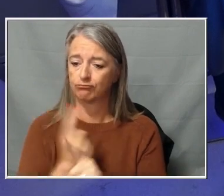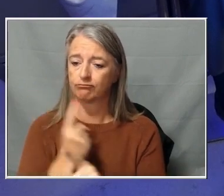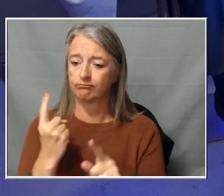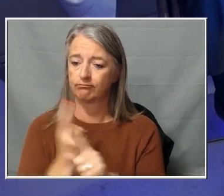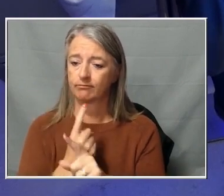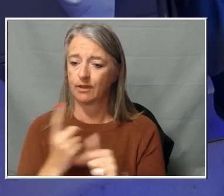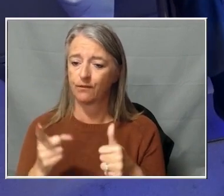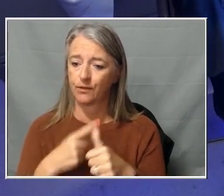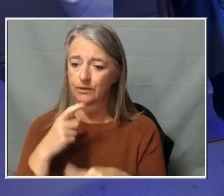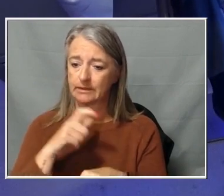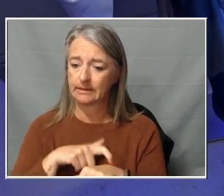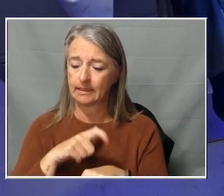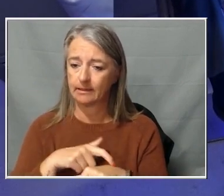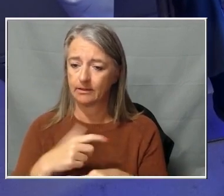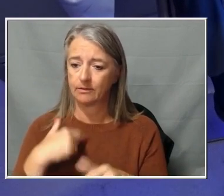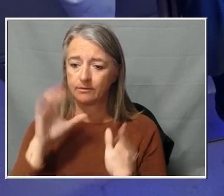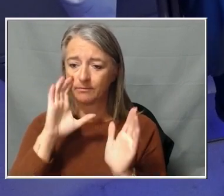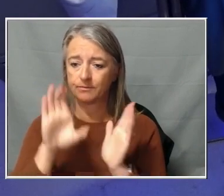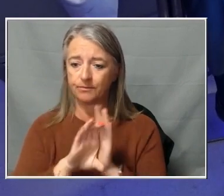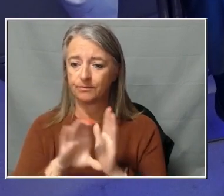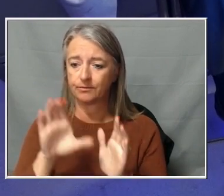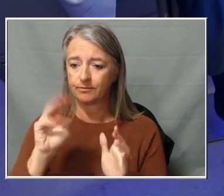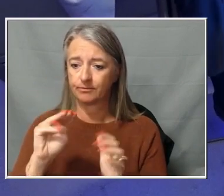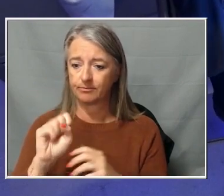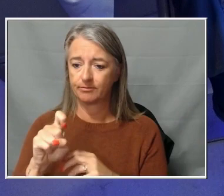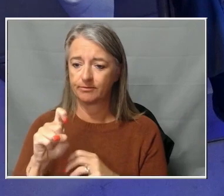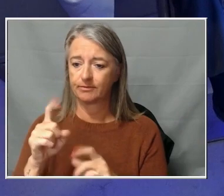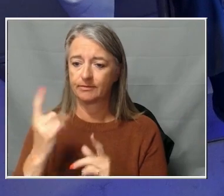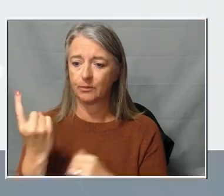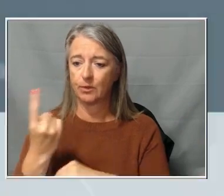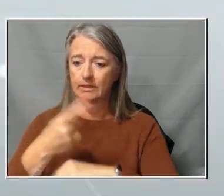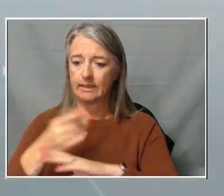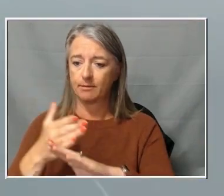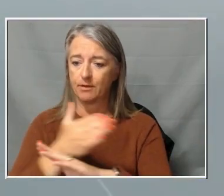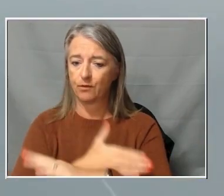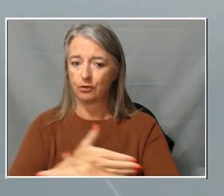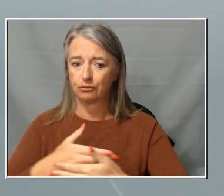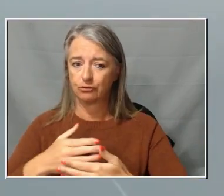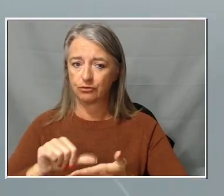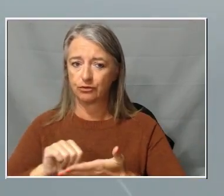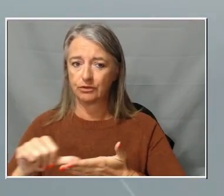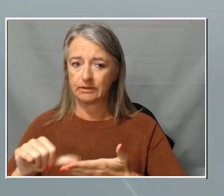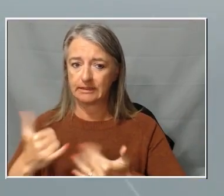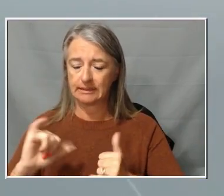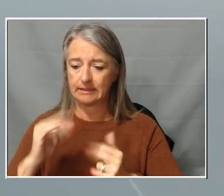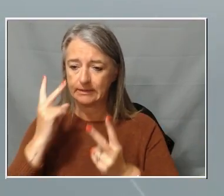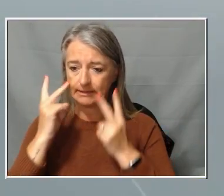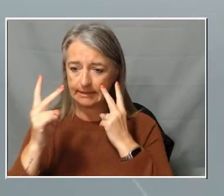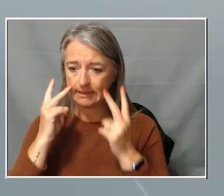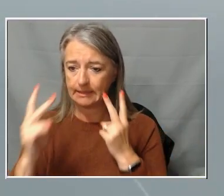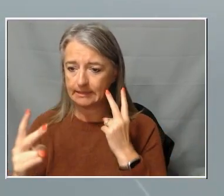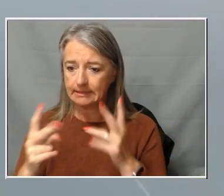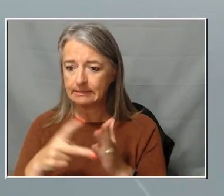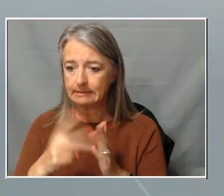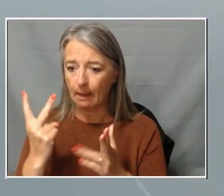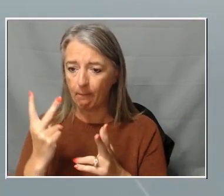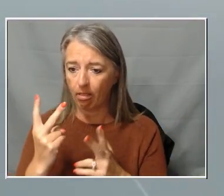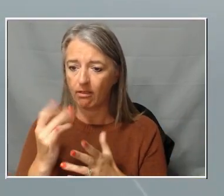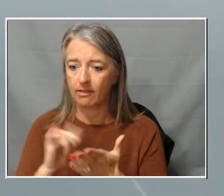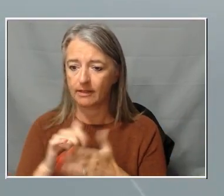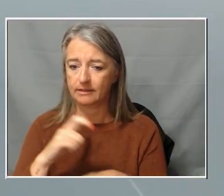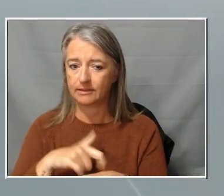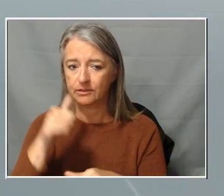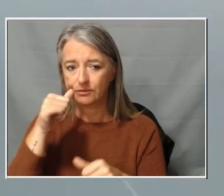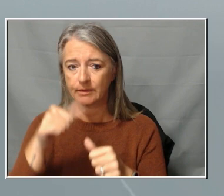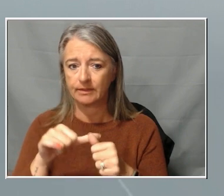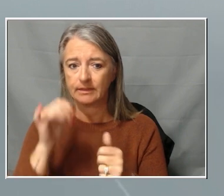the first time. And we have a photo of you and Max from the day before the surgery. You were still, of course, seeing double vision at this time. Do you remember this photo when